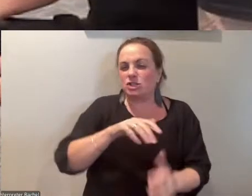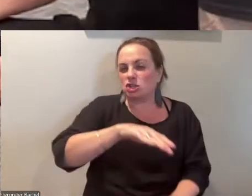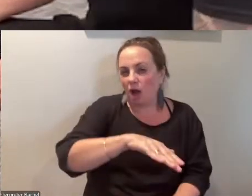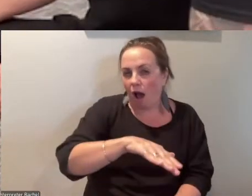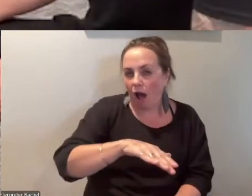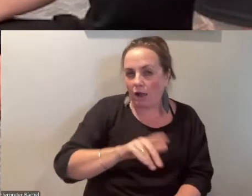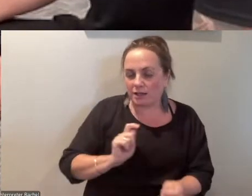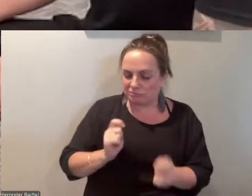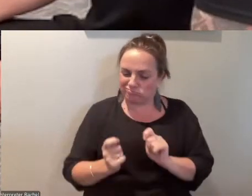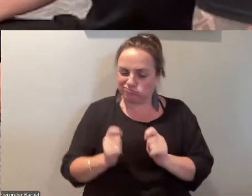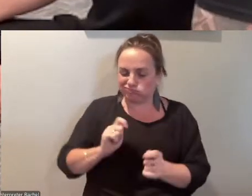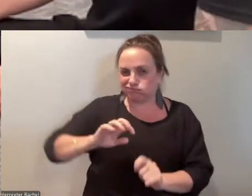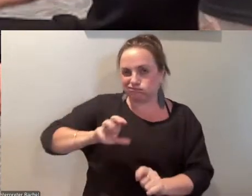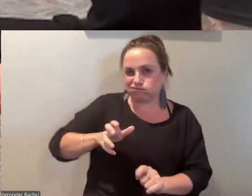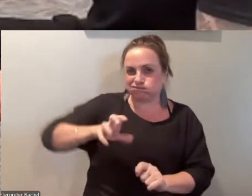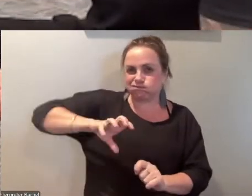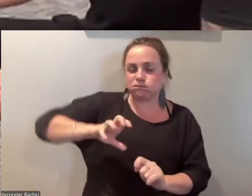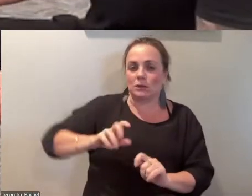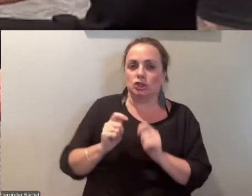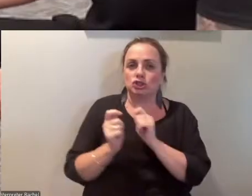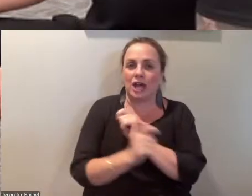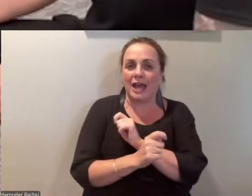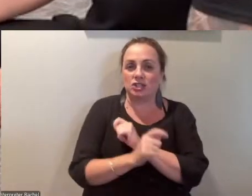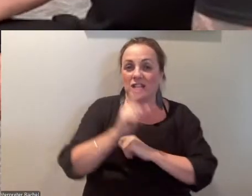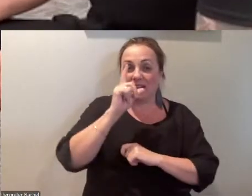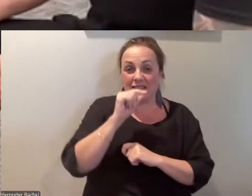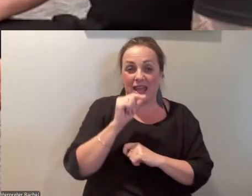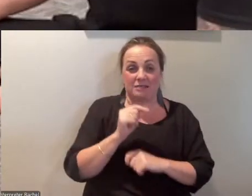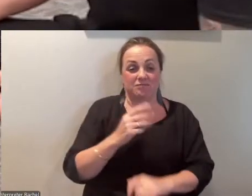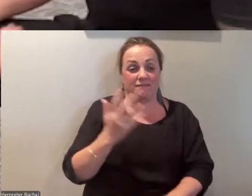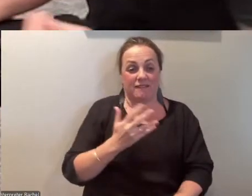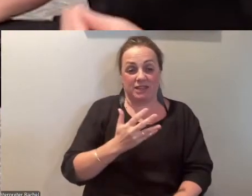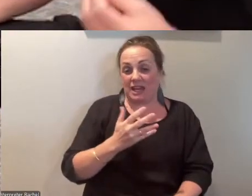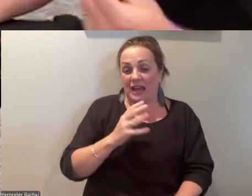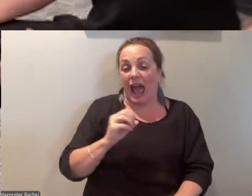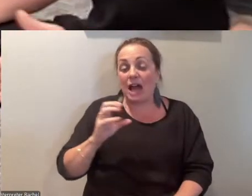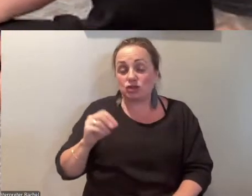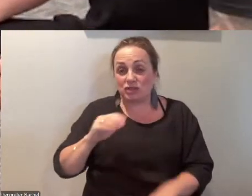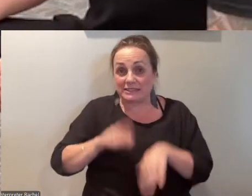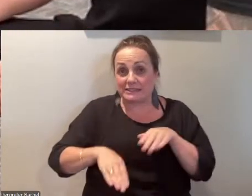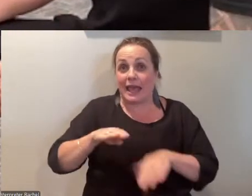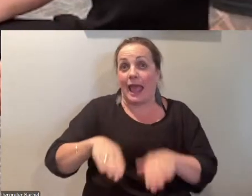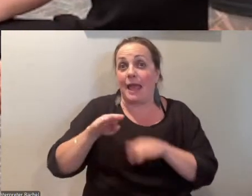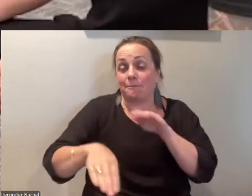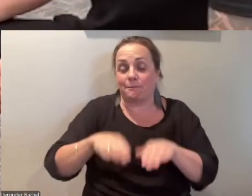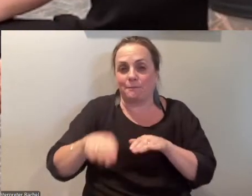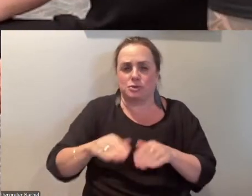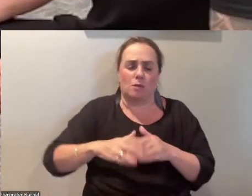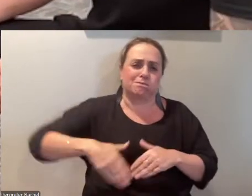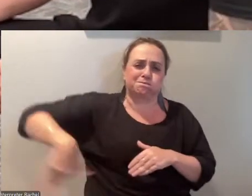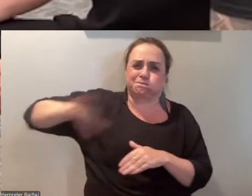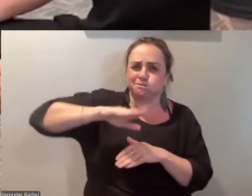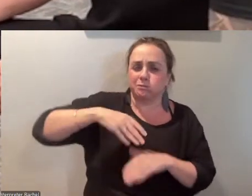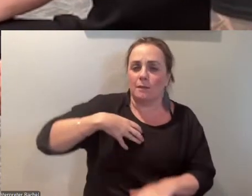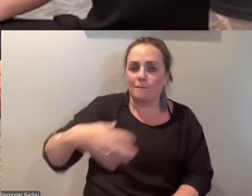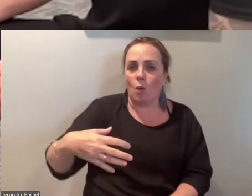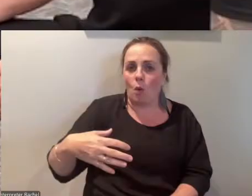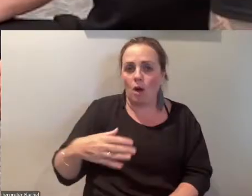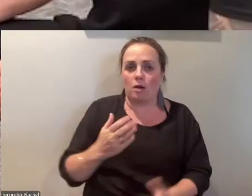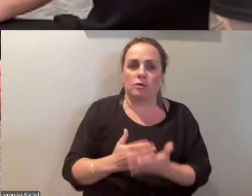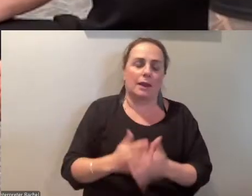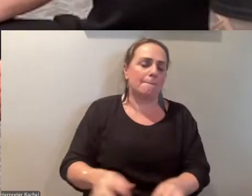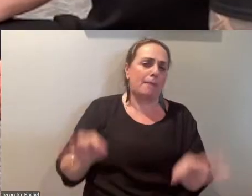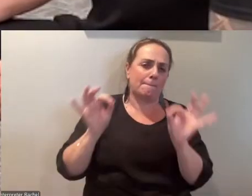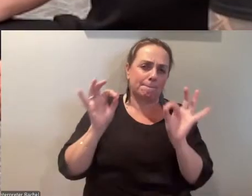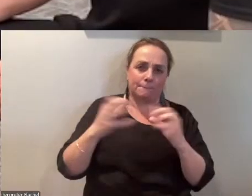from 1,000 to 1,500 to 2,000 steps in alignment. So I kind of see it as neuroplasticity at its finest.